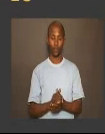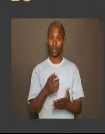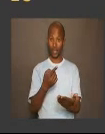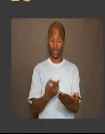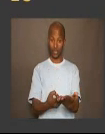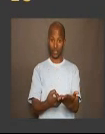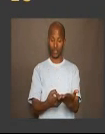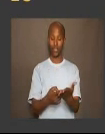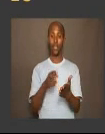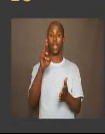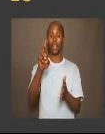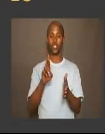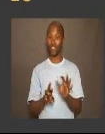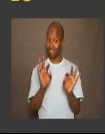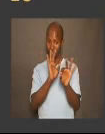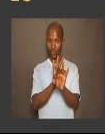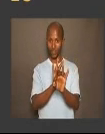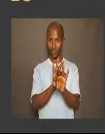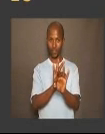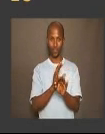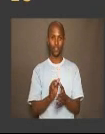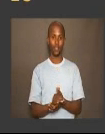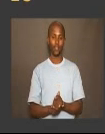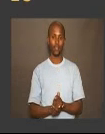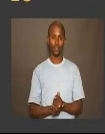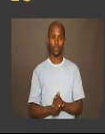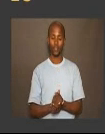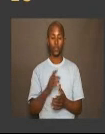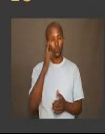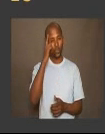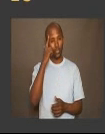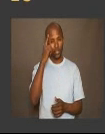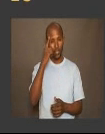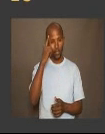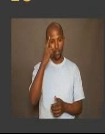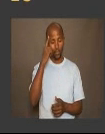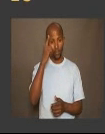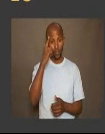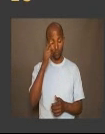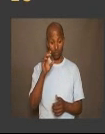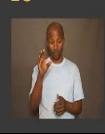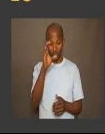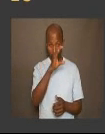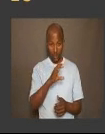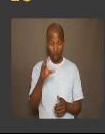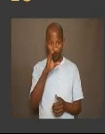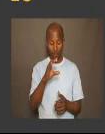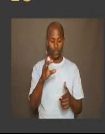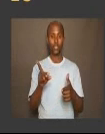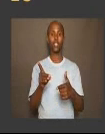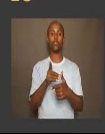Here is a rational function. Do you think that you can determine its